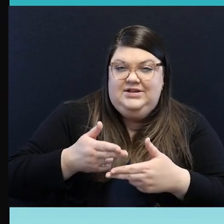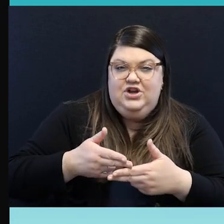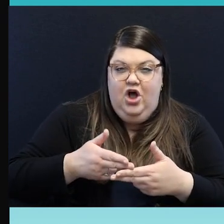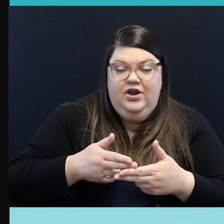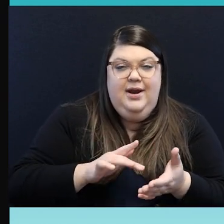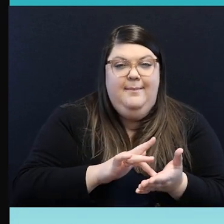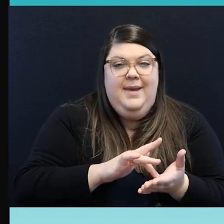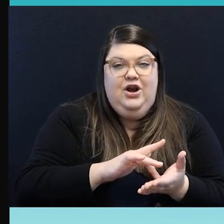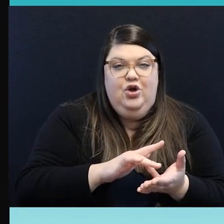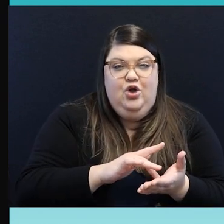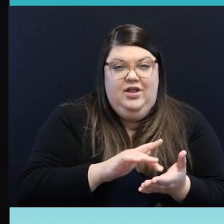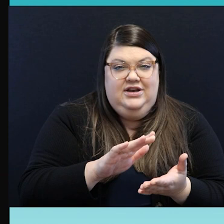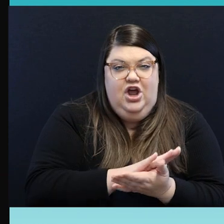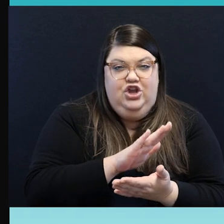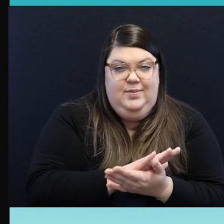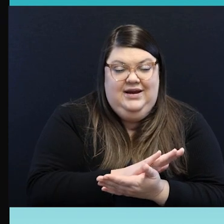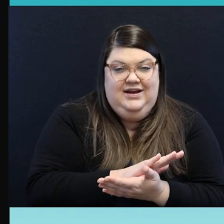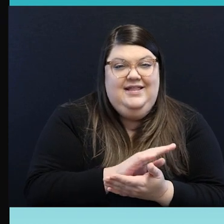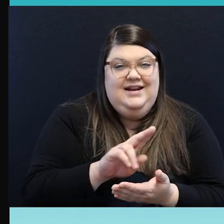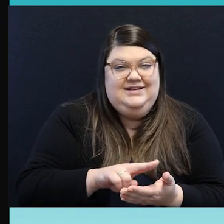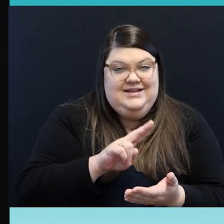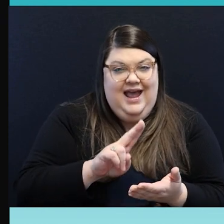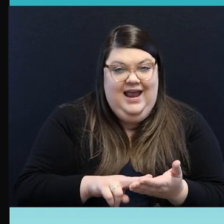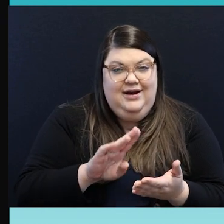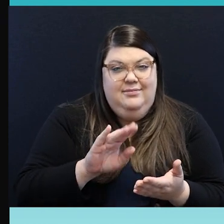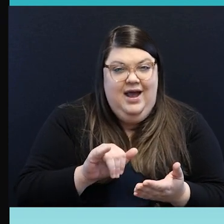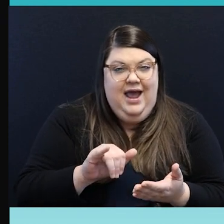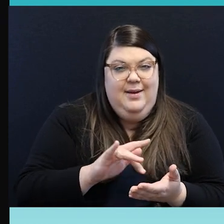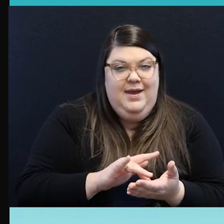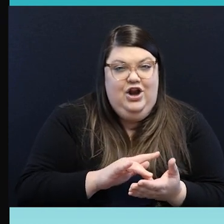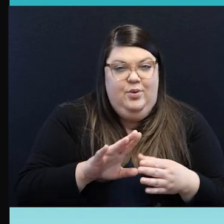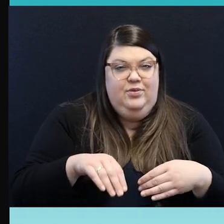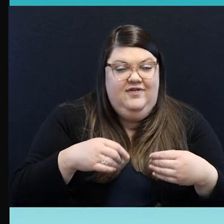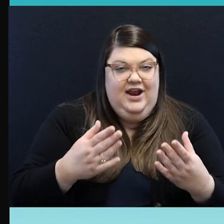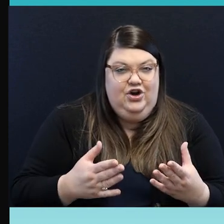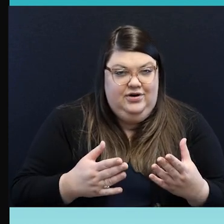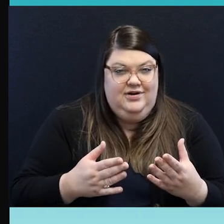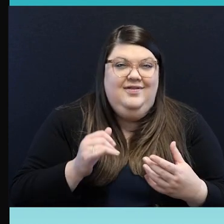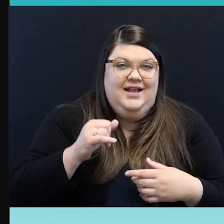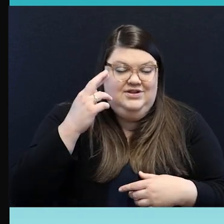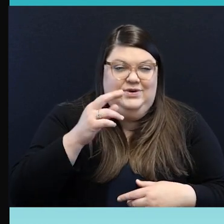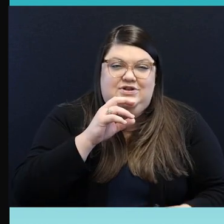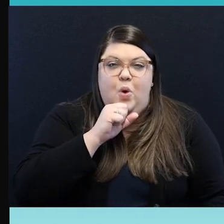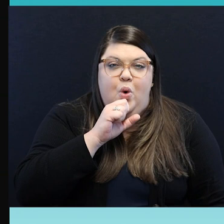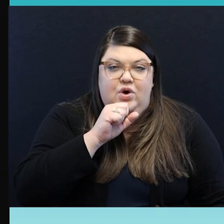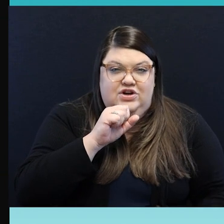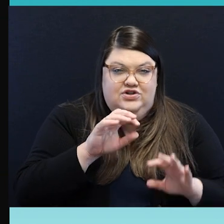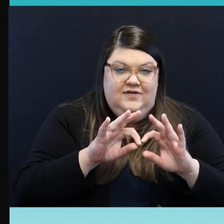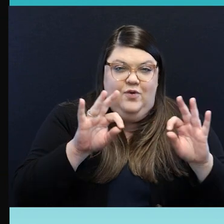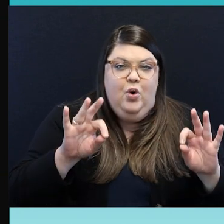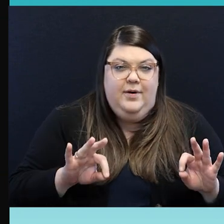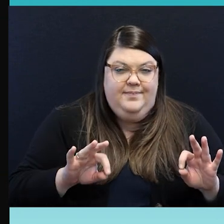medical document that is signed by a medical provider, which is why that orange form does need to